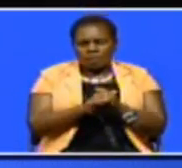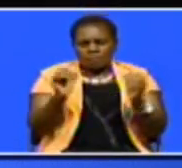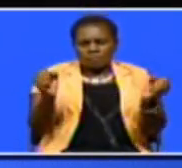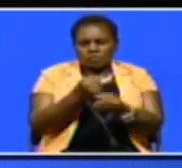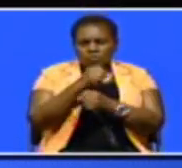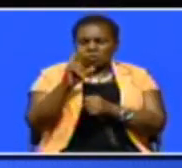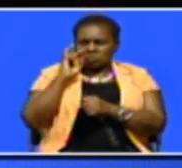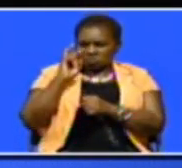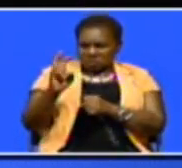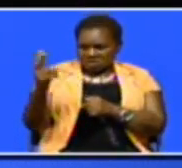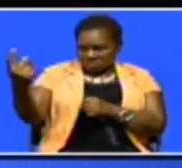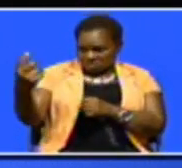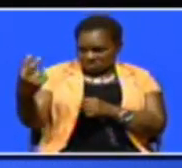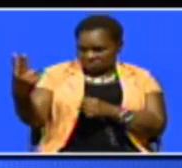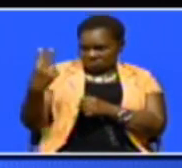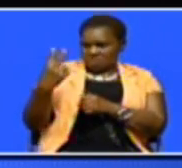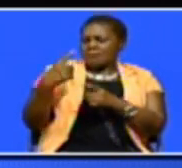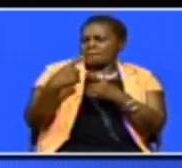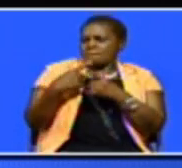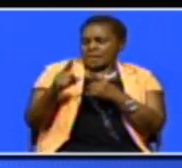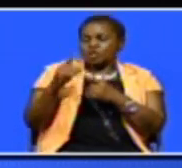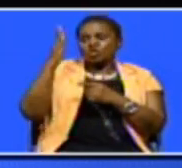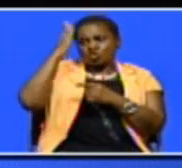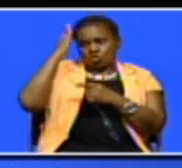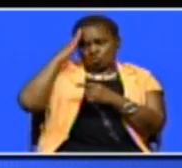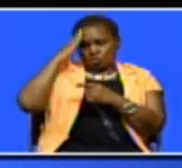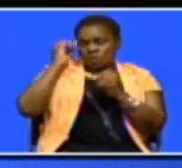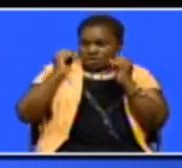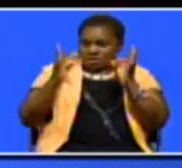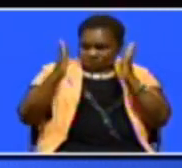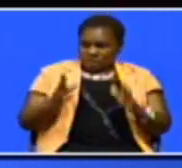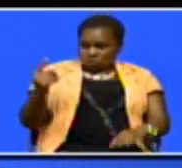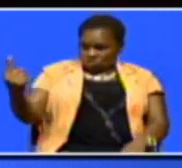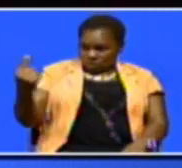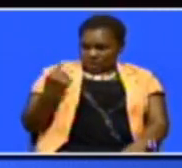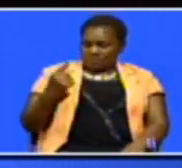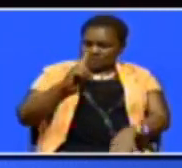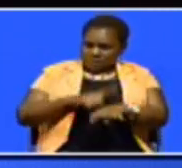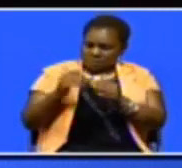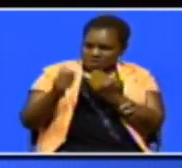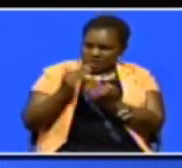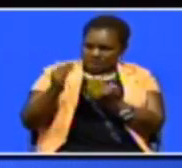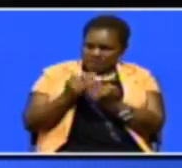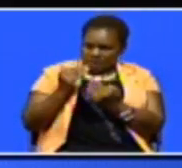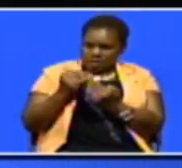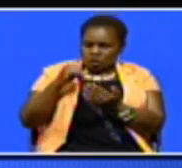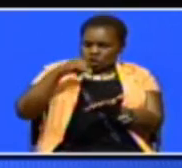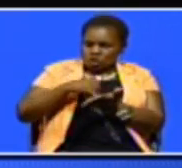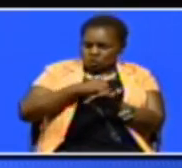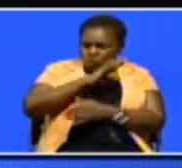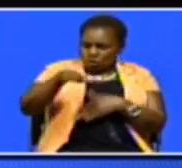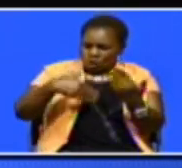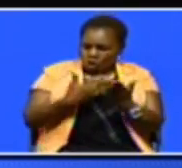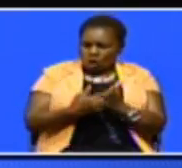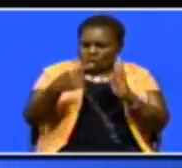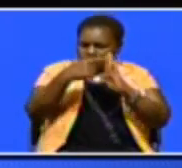see someone approaching, but it might be able to detect someone who is approaching. So when you're taking care of this animal, you factor in all those